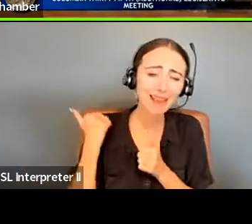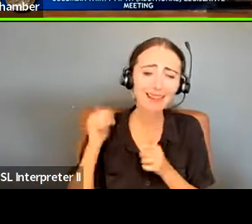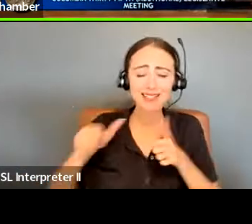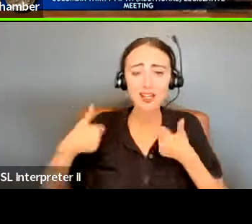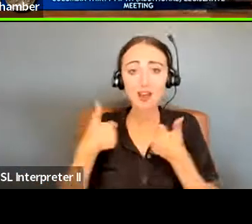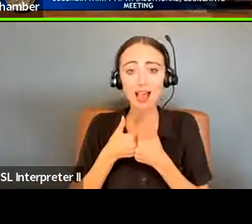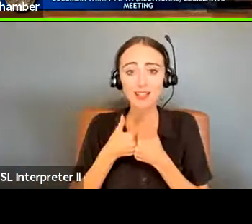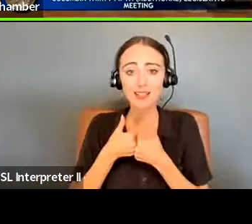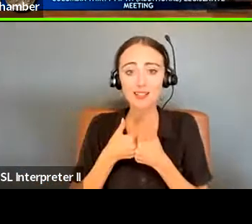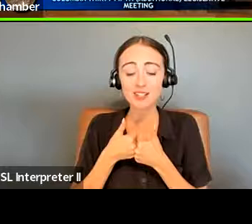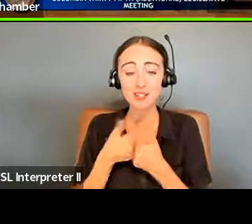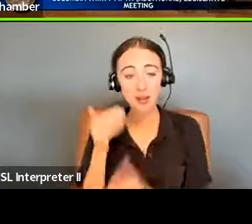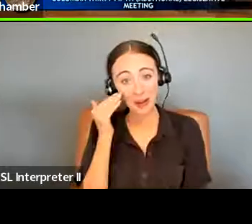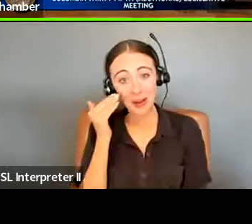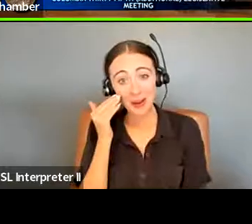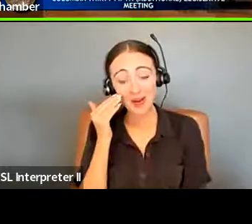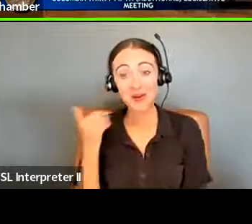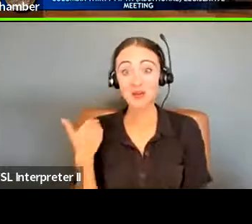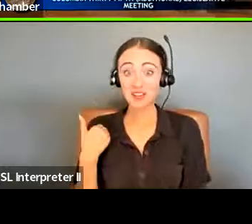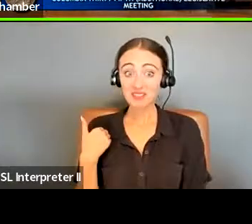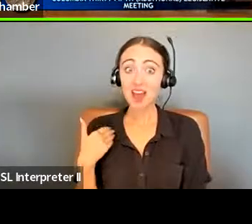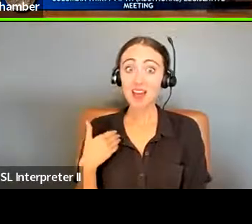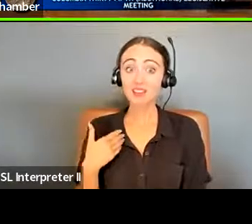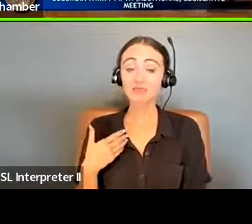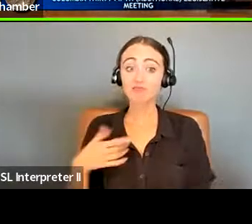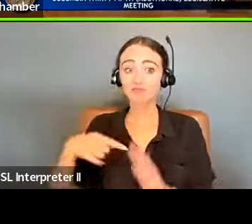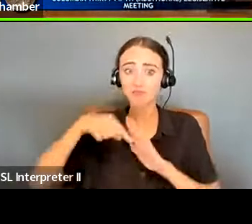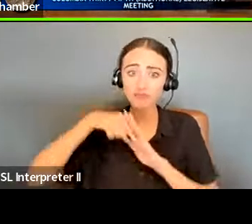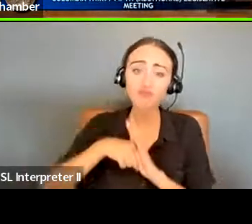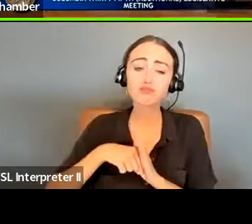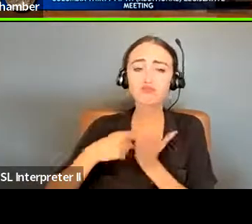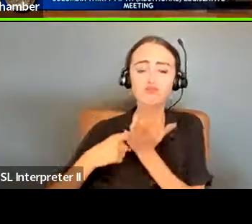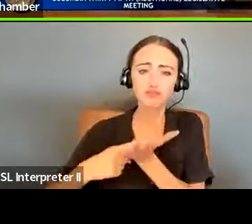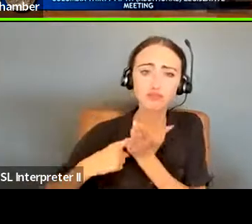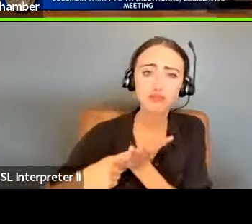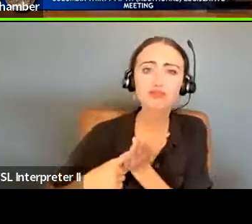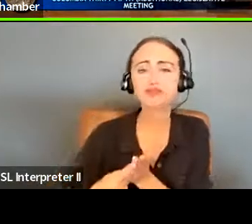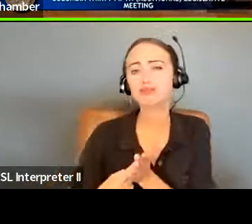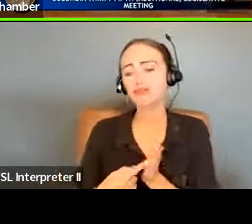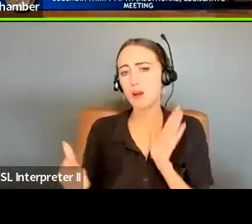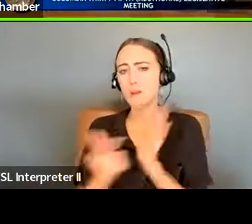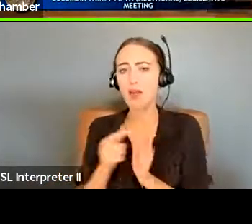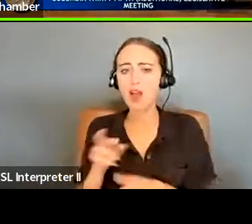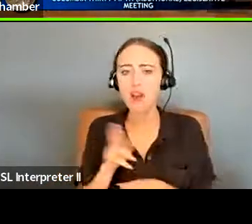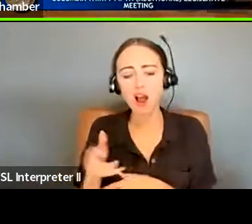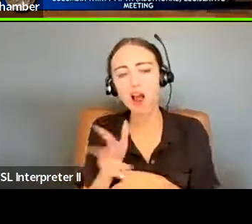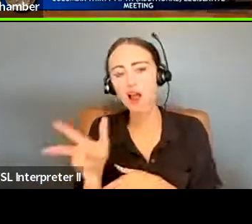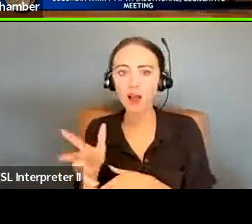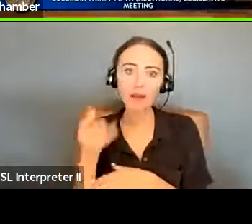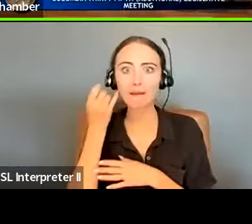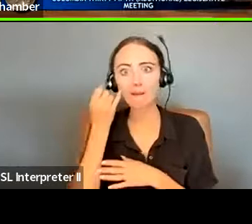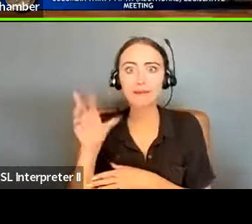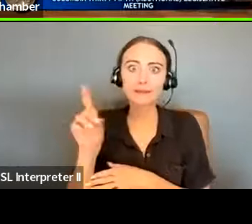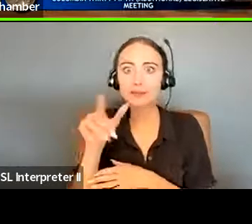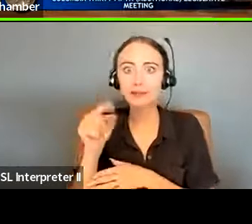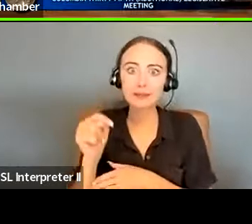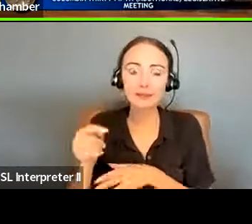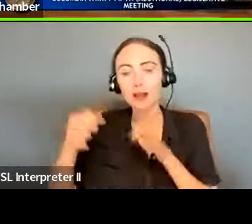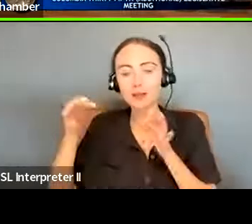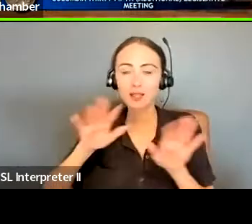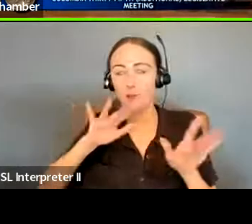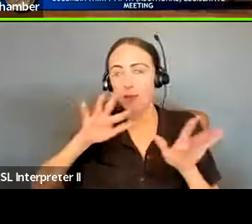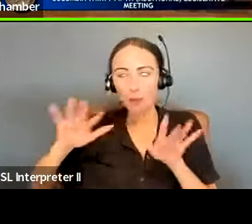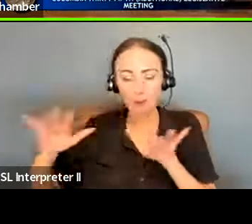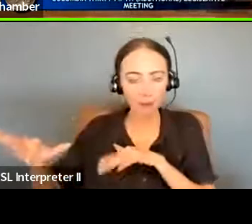challenge. We've had a pretty thorough discussion of the banning right on red, except when DDOT proactively determines blah,